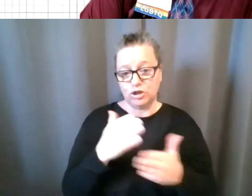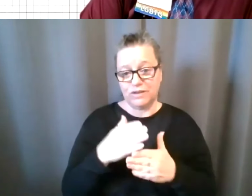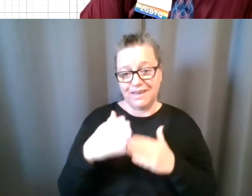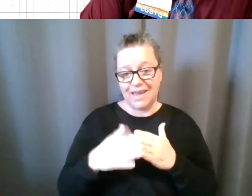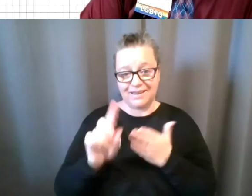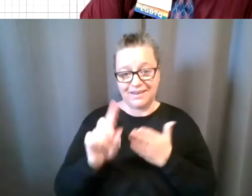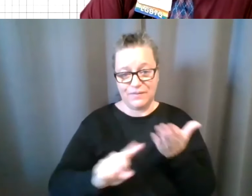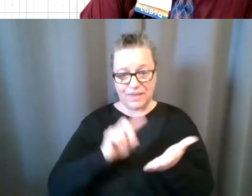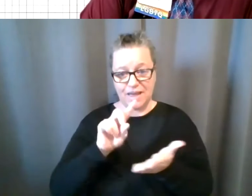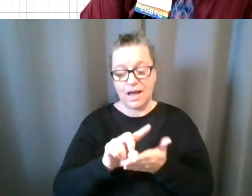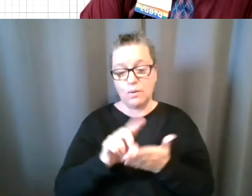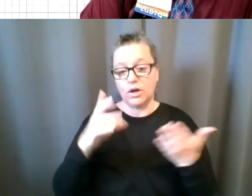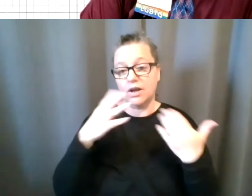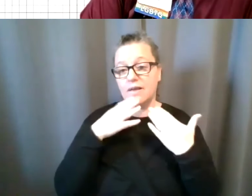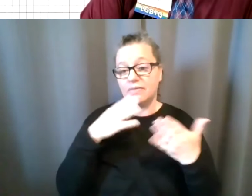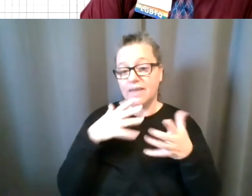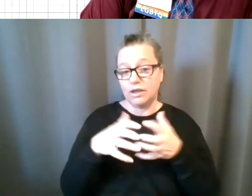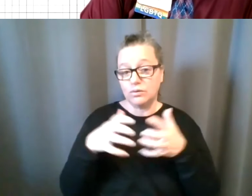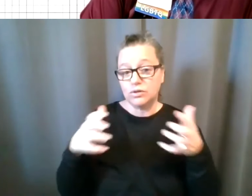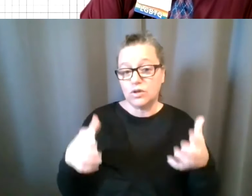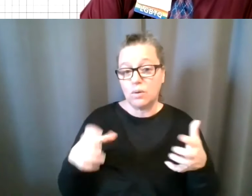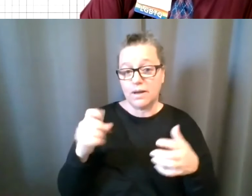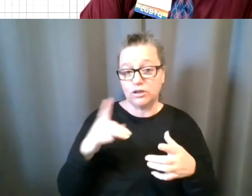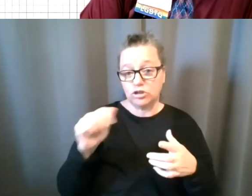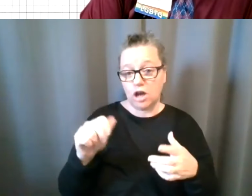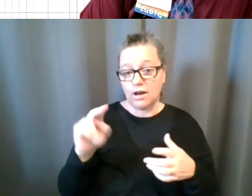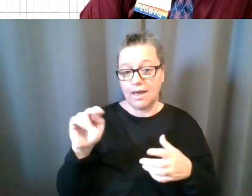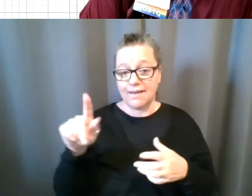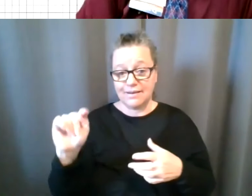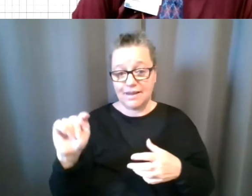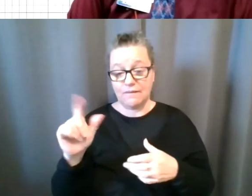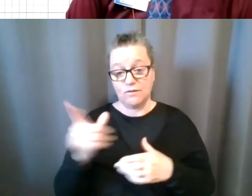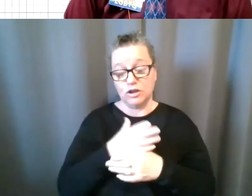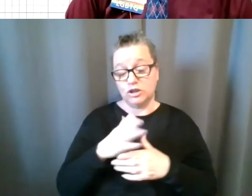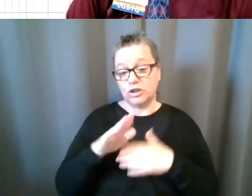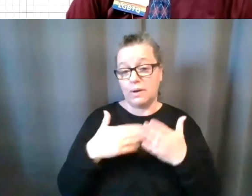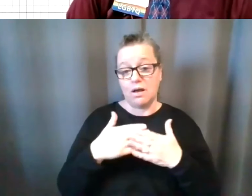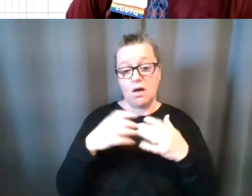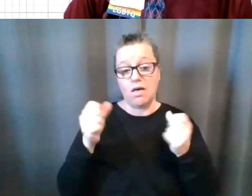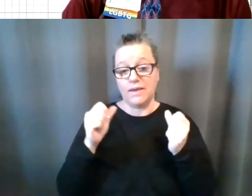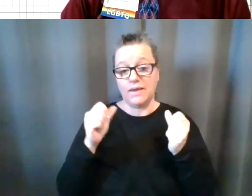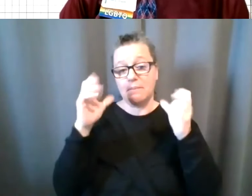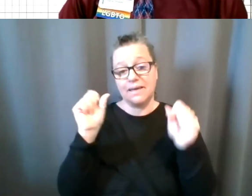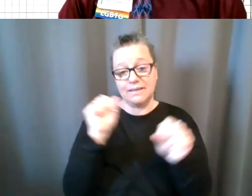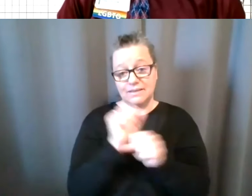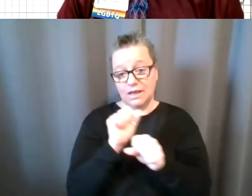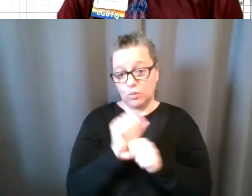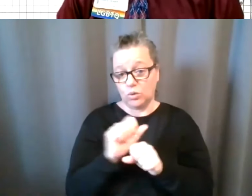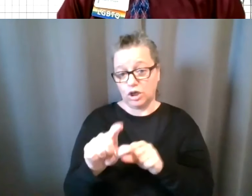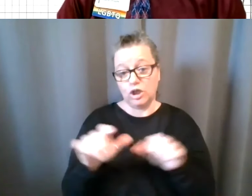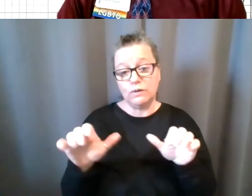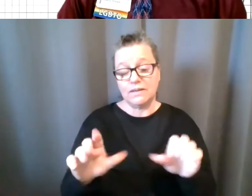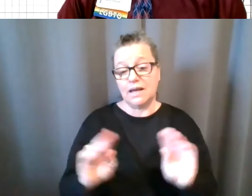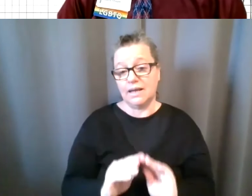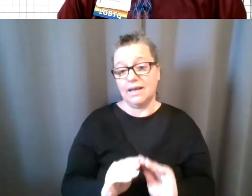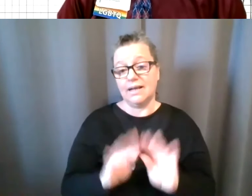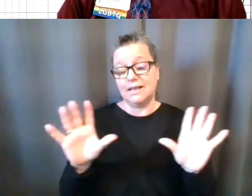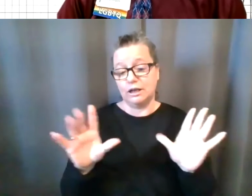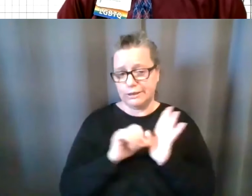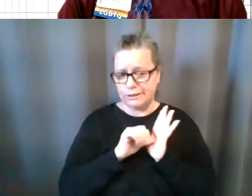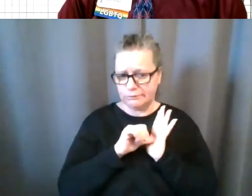hour. Thank you so much, Shauna and Nate, for sharing all the amazing work that you've done. Clearly, it's